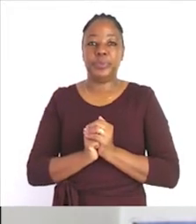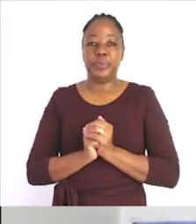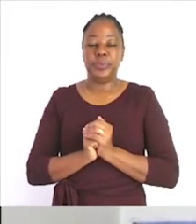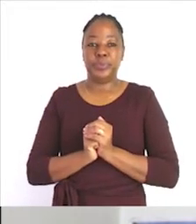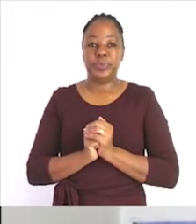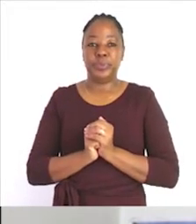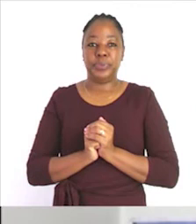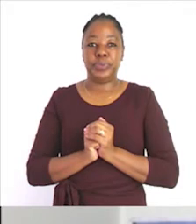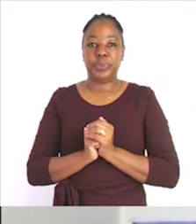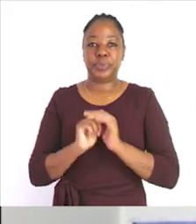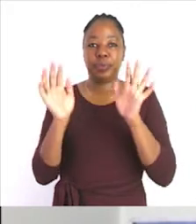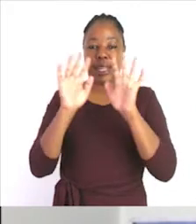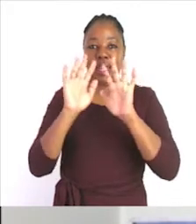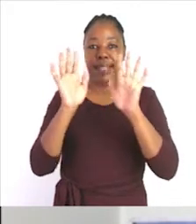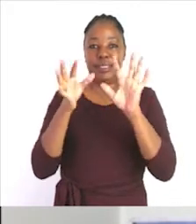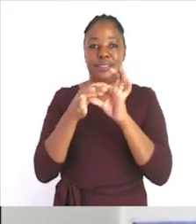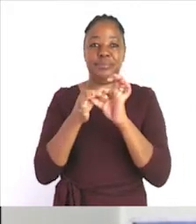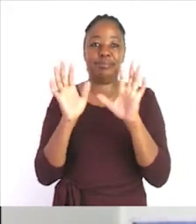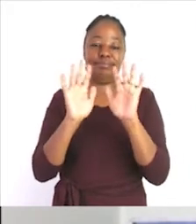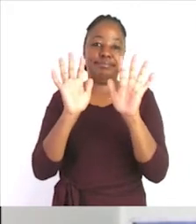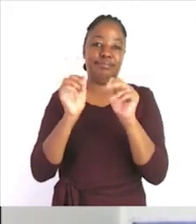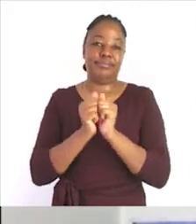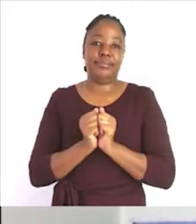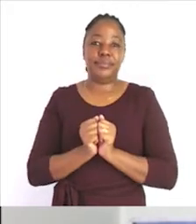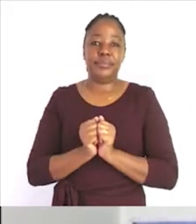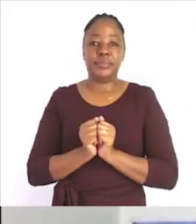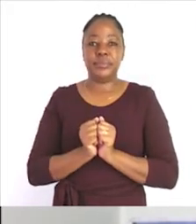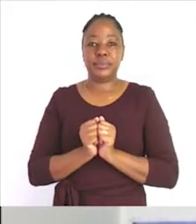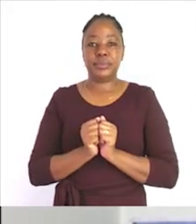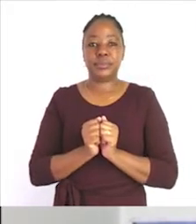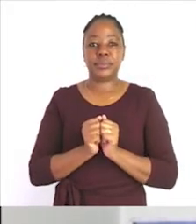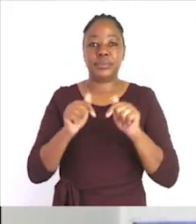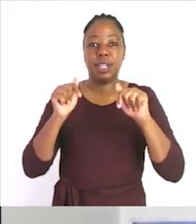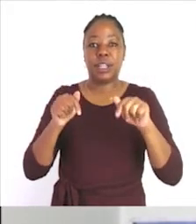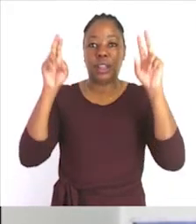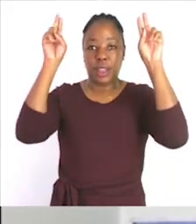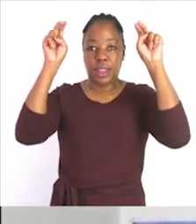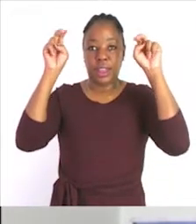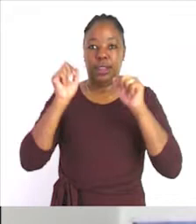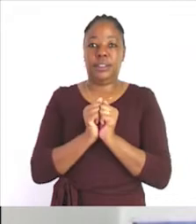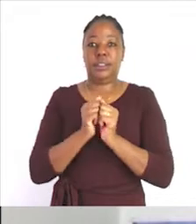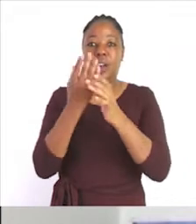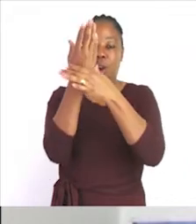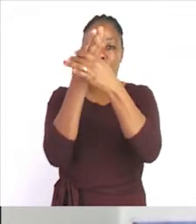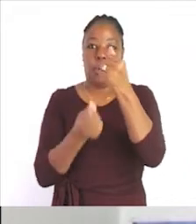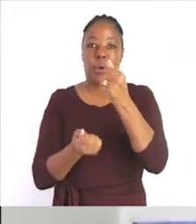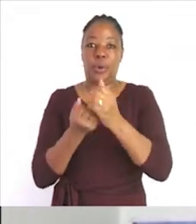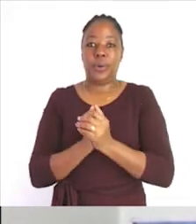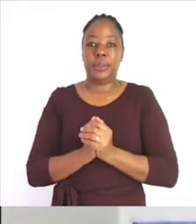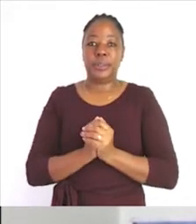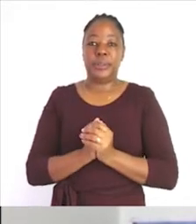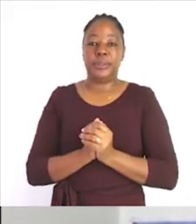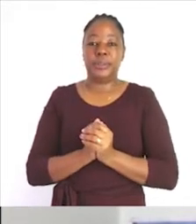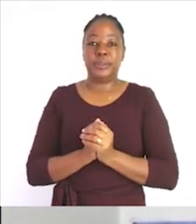for today's lesson. Let's say hi to everyone at home. Our theme this week has been autumn, and we're